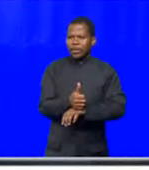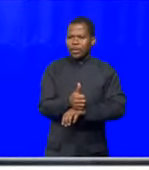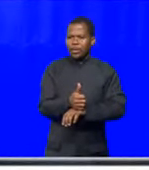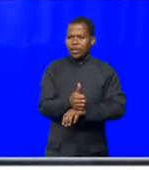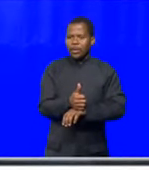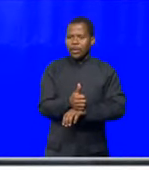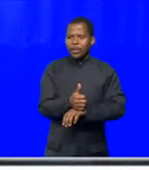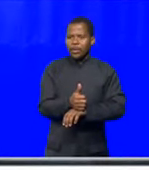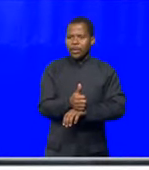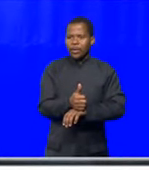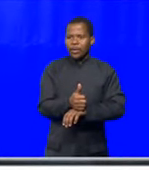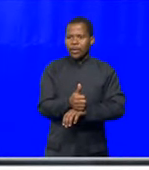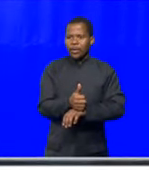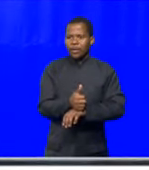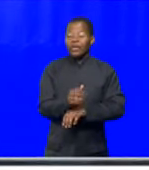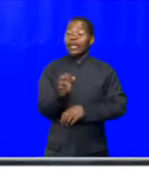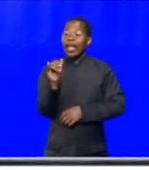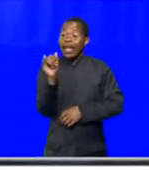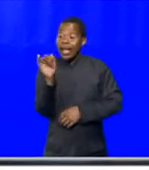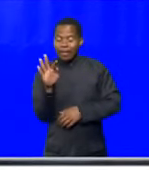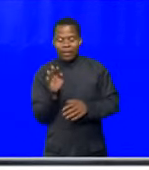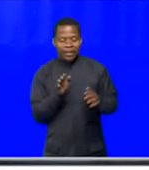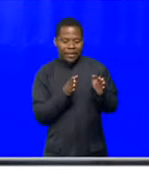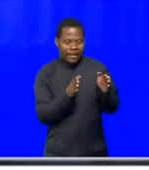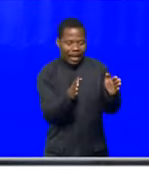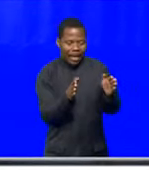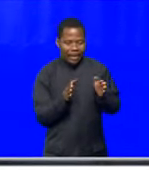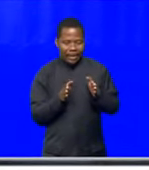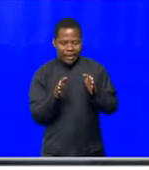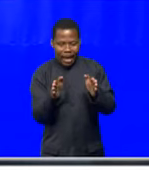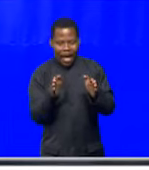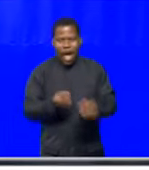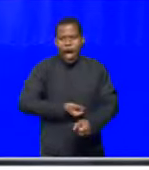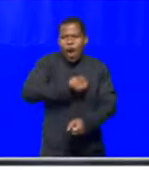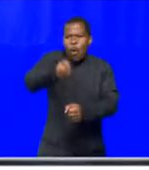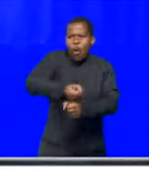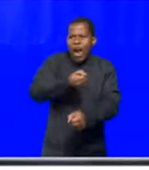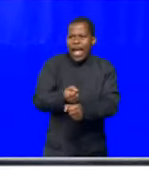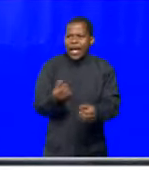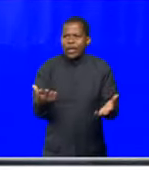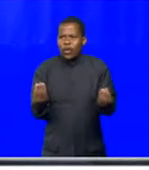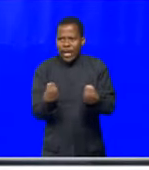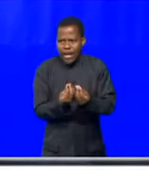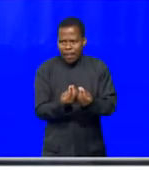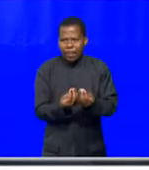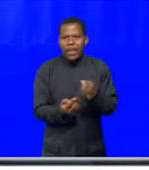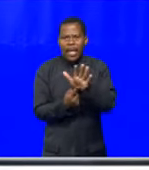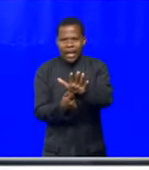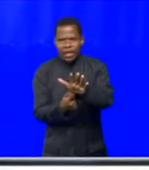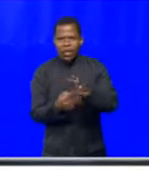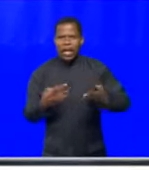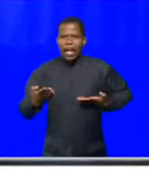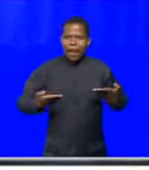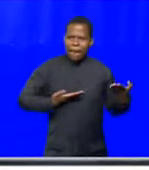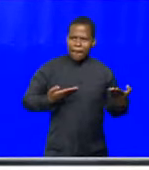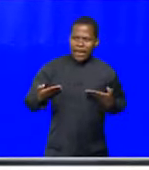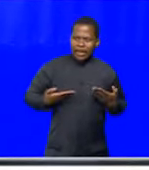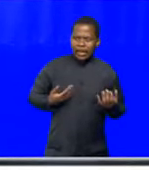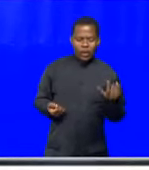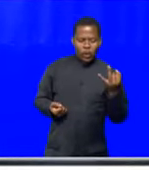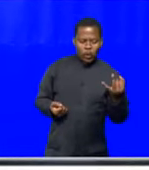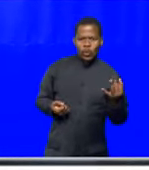am sure that if all stakeholders, corporates, business people, and Maswati can join